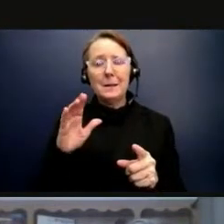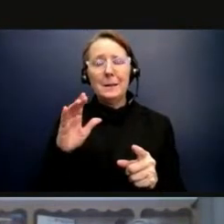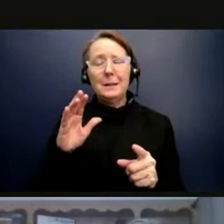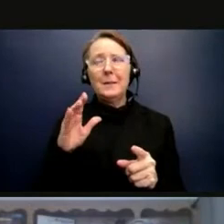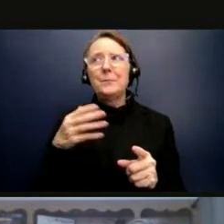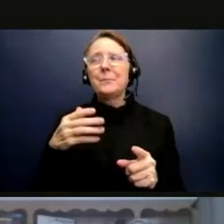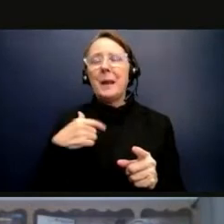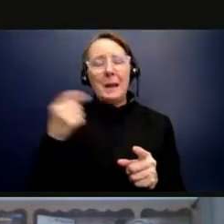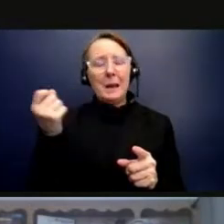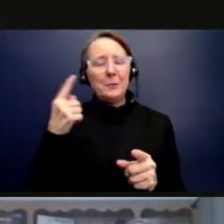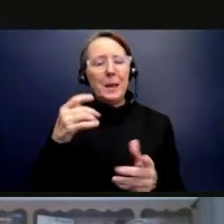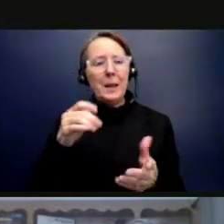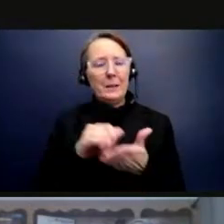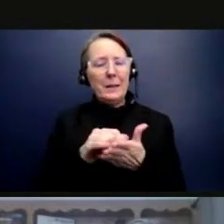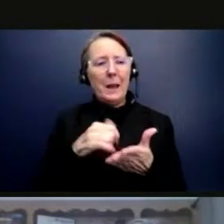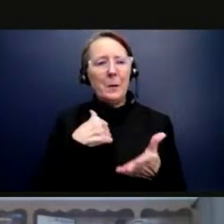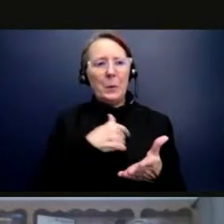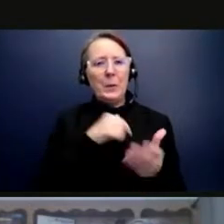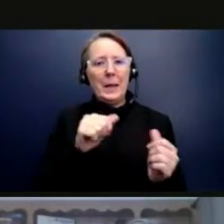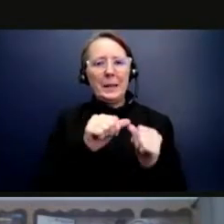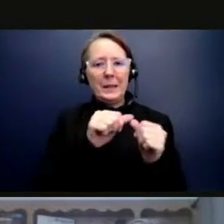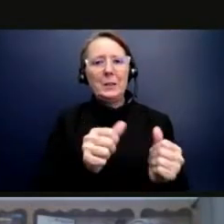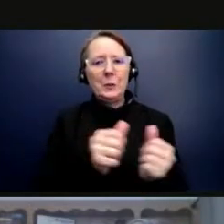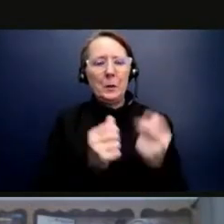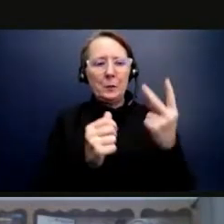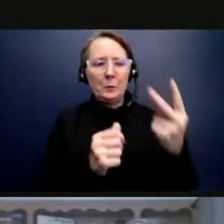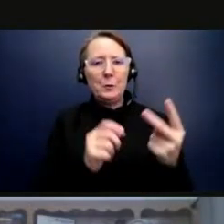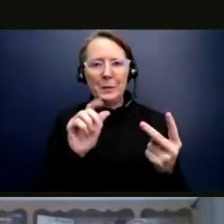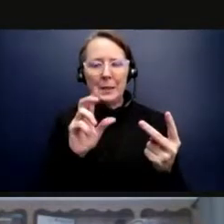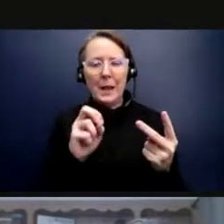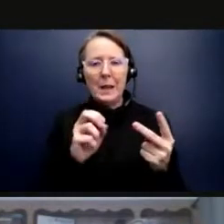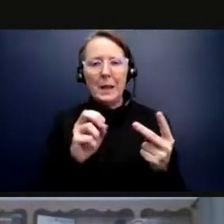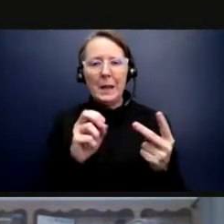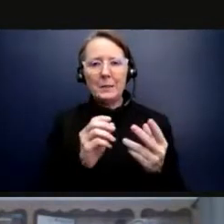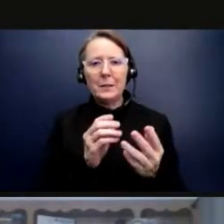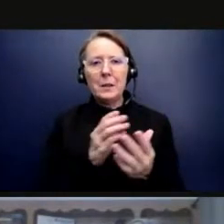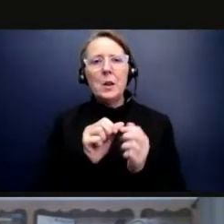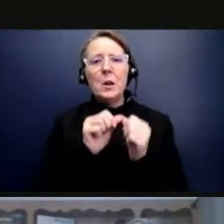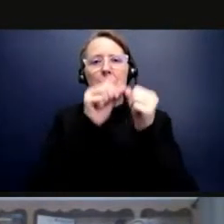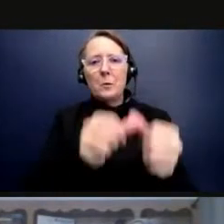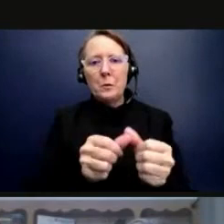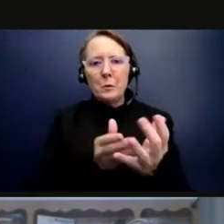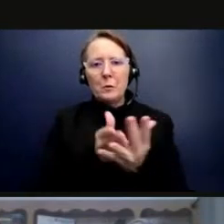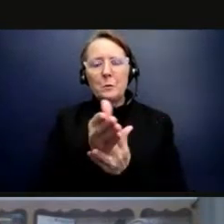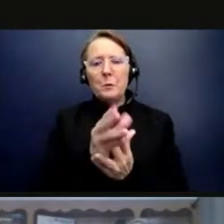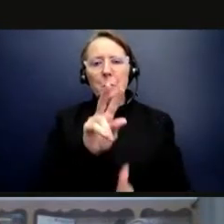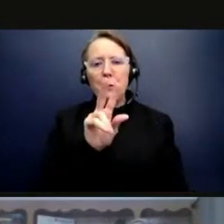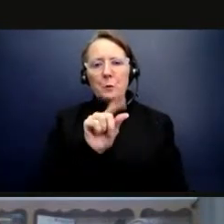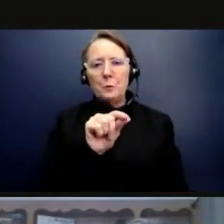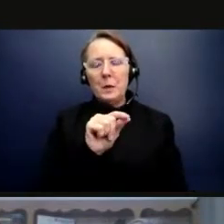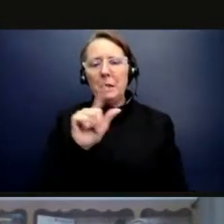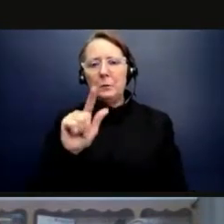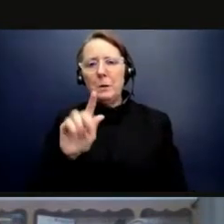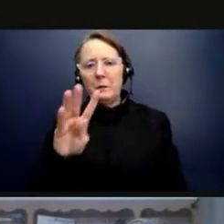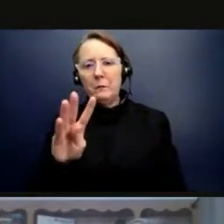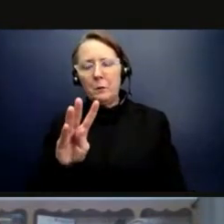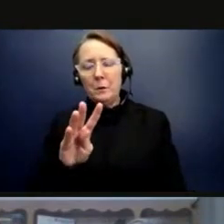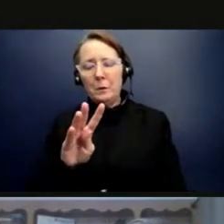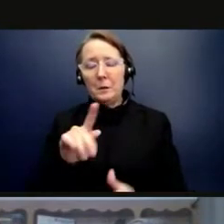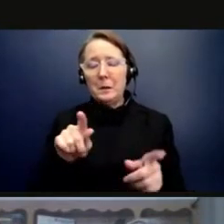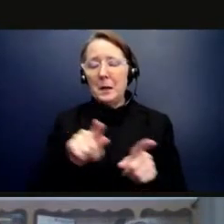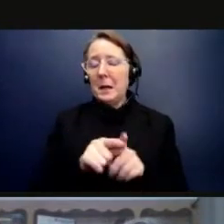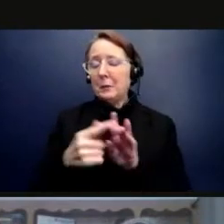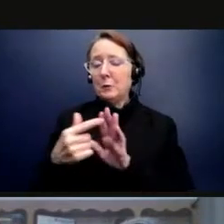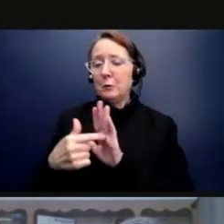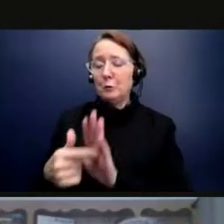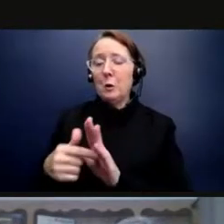I understand that we can continue with two sites through 2024, as outlined in the document that